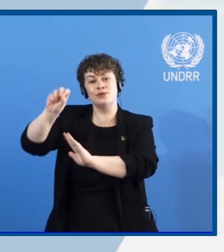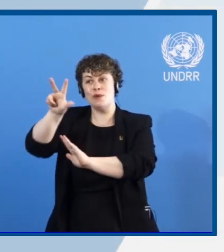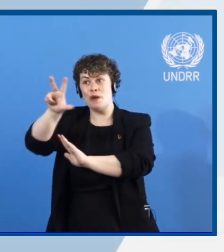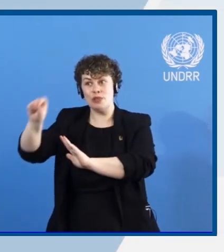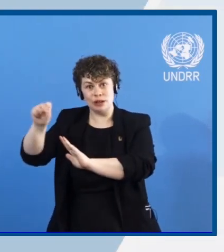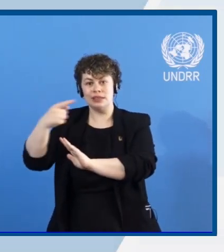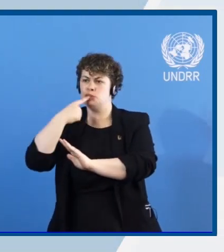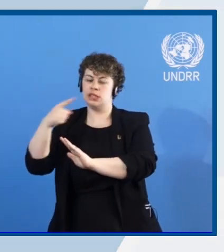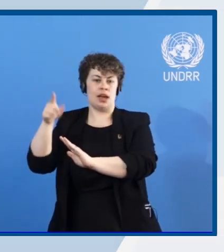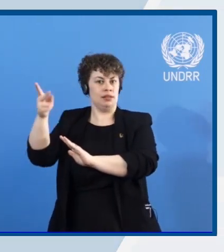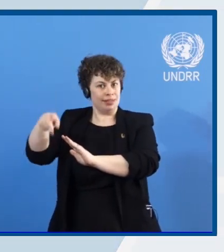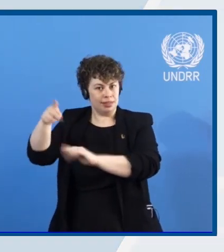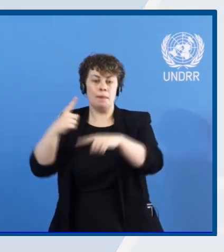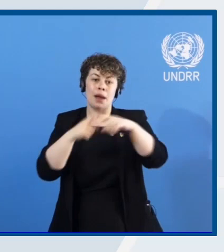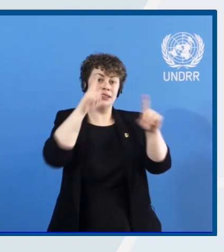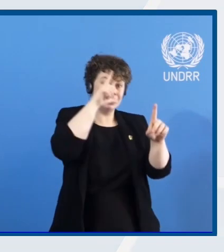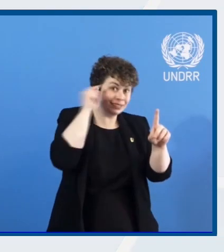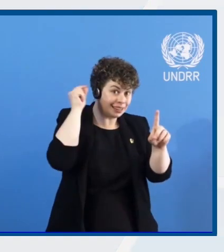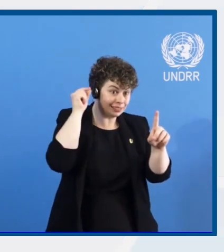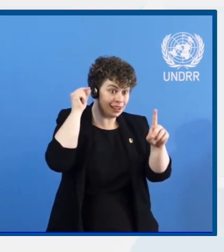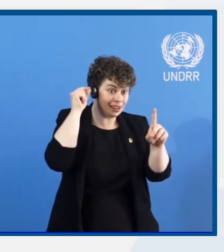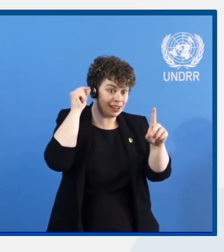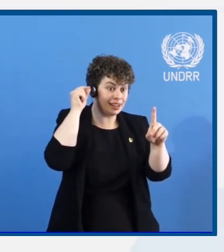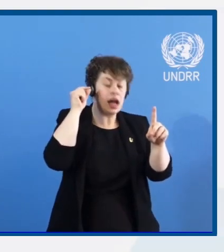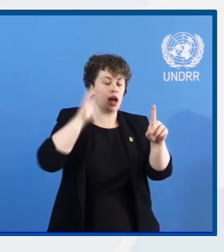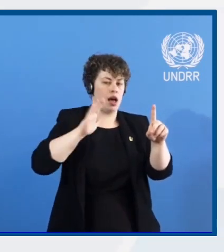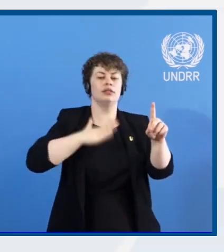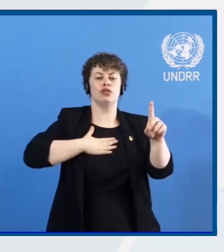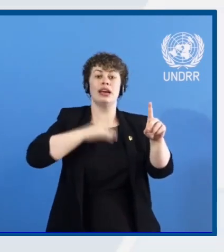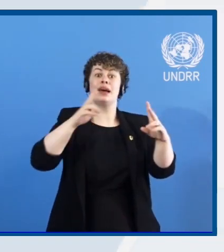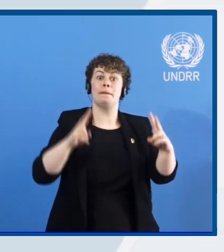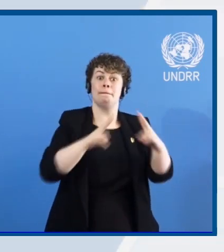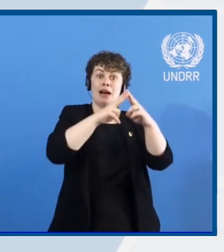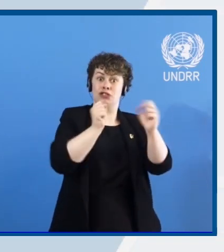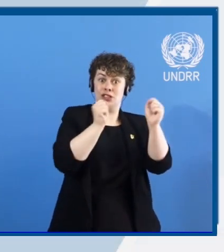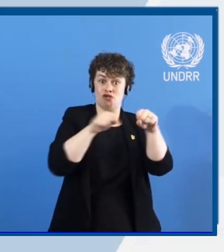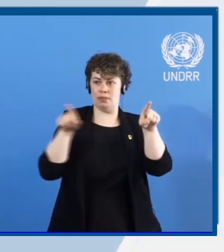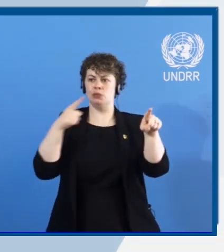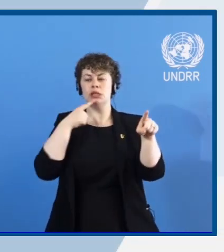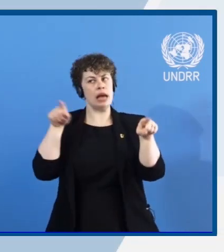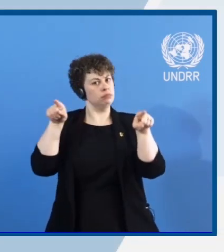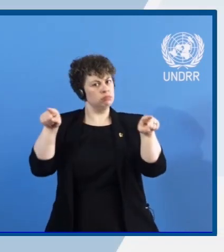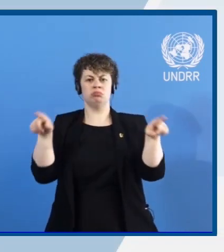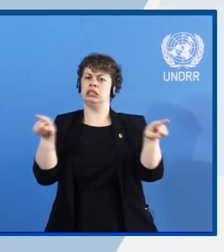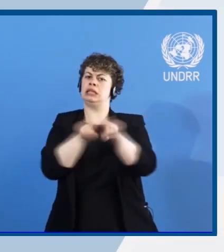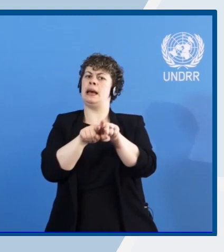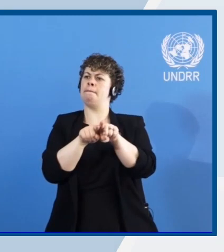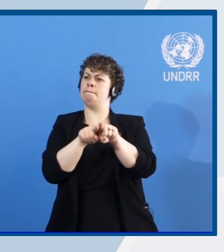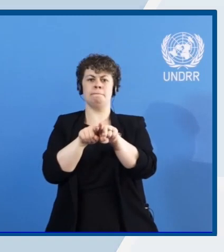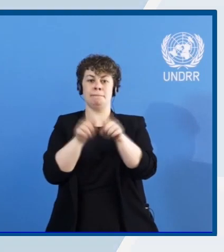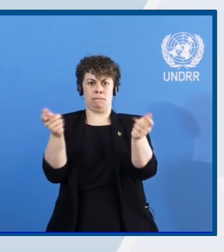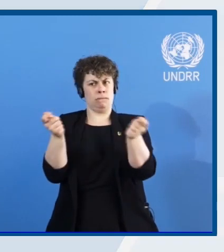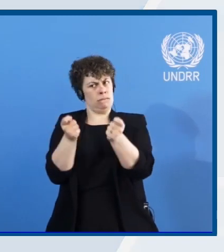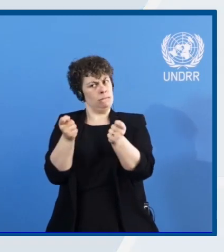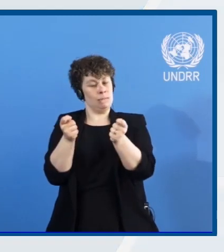coin. However, I will argue here that we need to also bring Sendai framework as